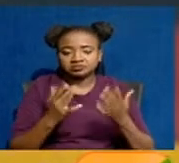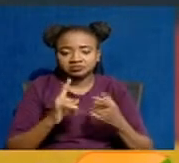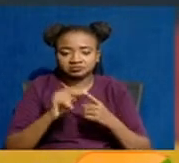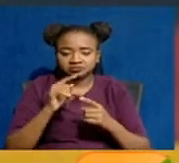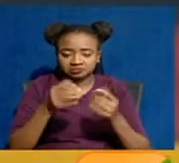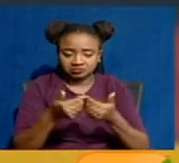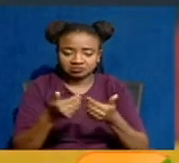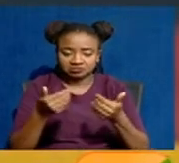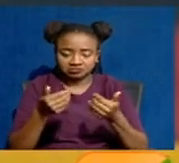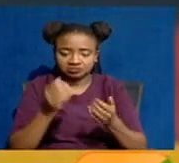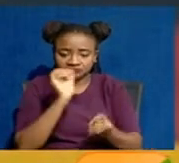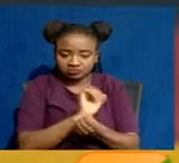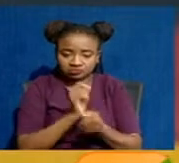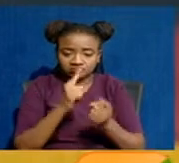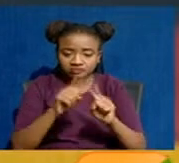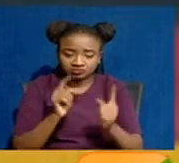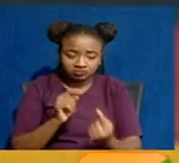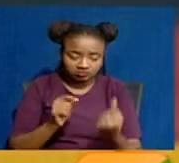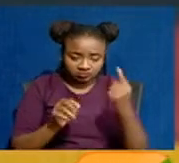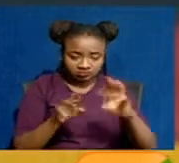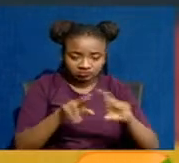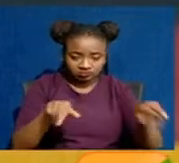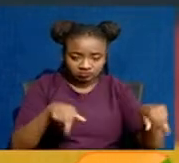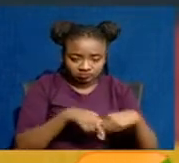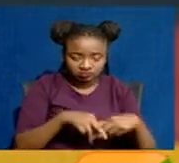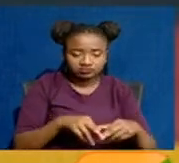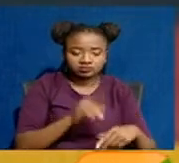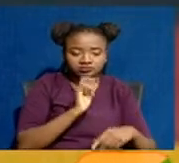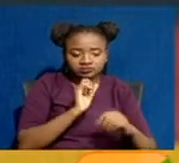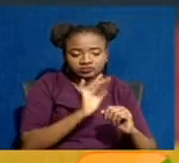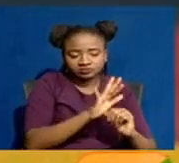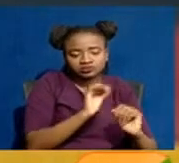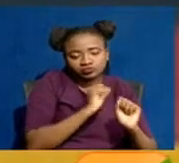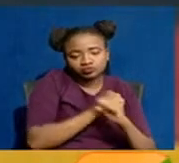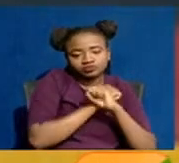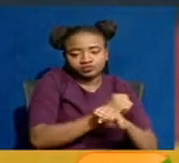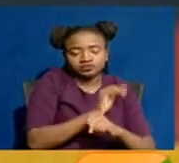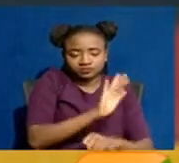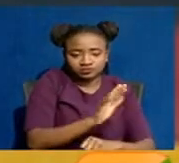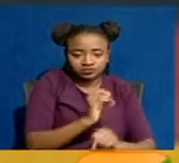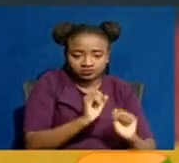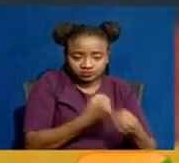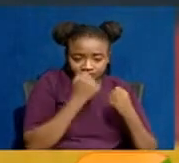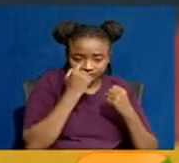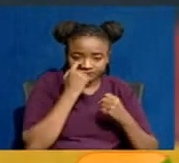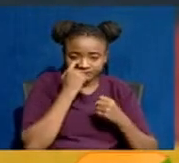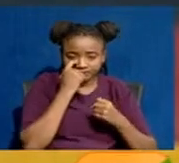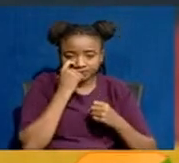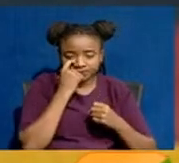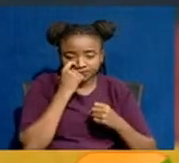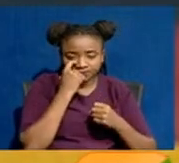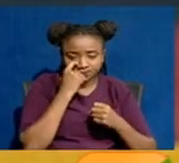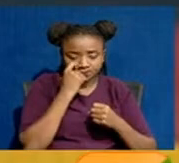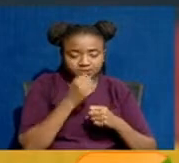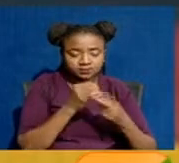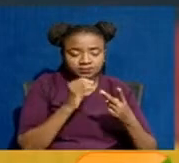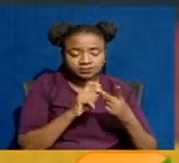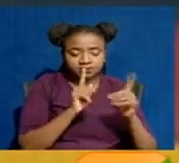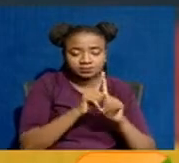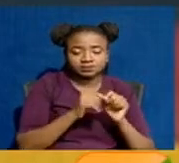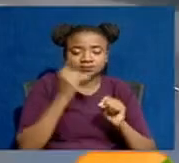safety. It happens in certain instances whereby a person is detained in police cells for their own safety, for the safety of the